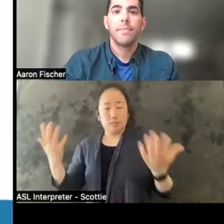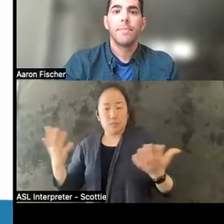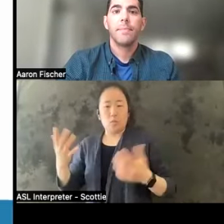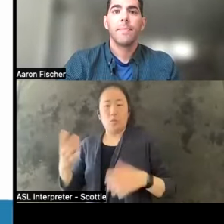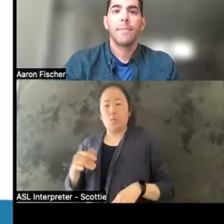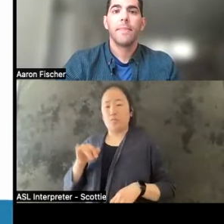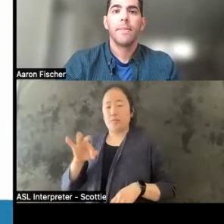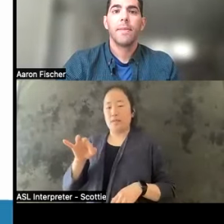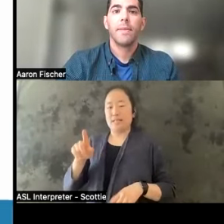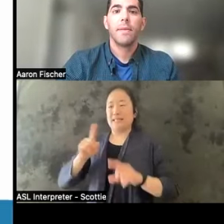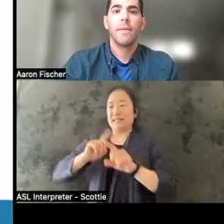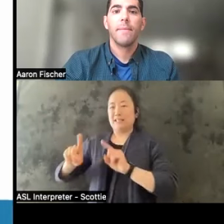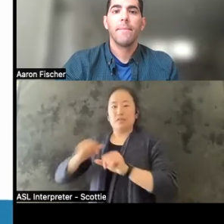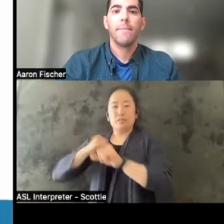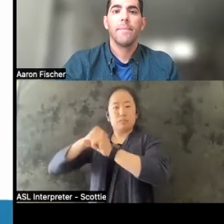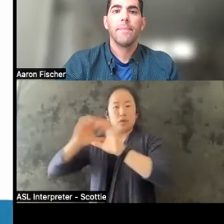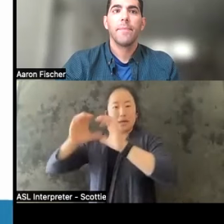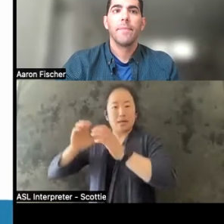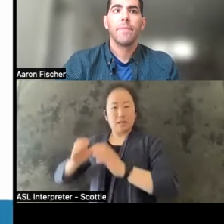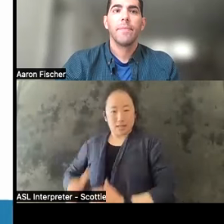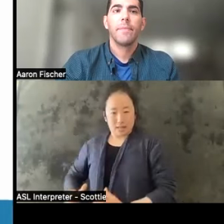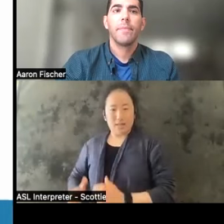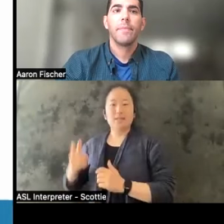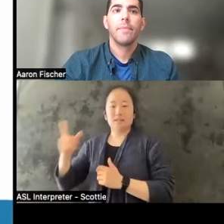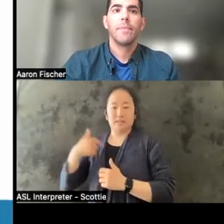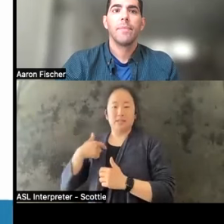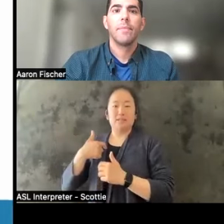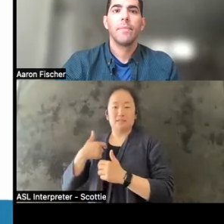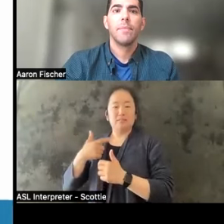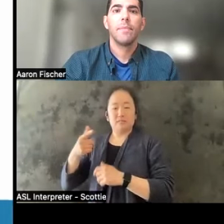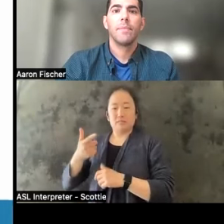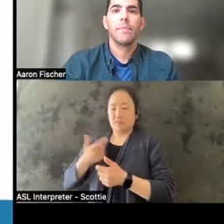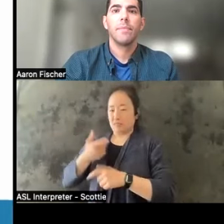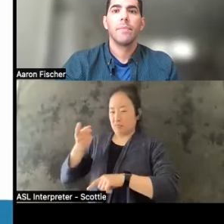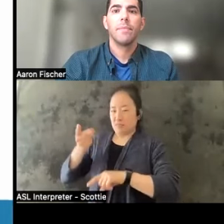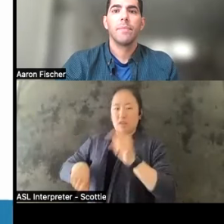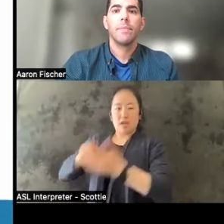protected classes, including disability. And it applies to